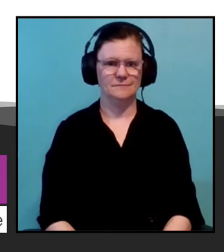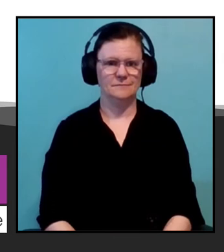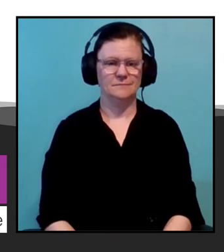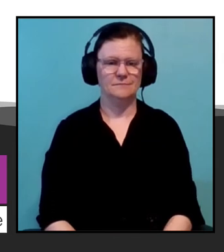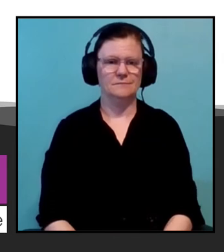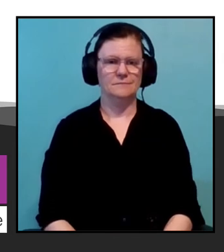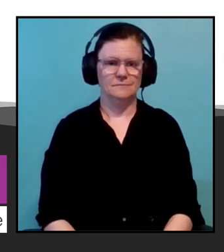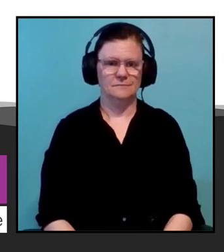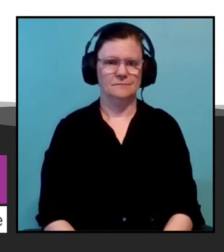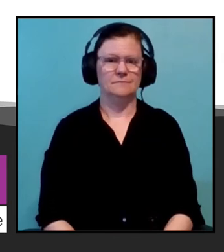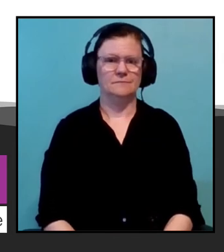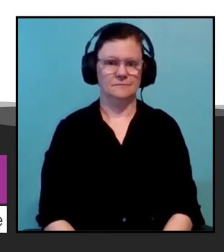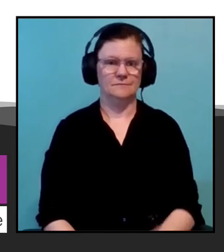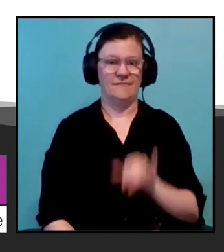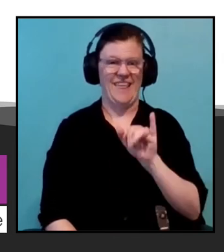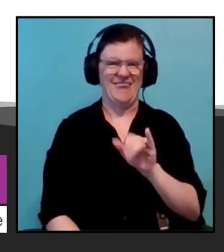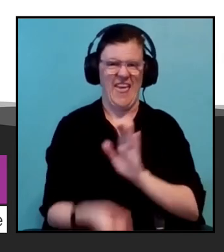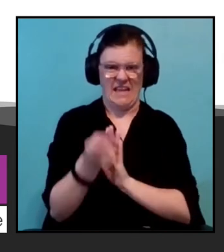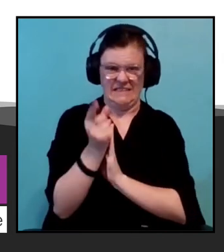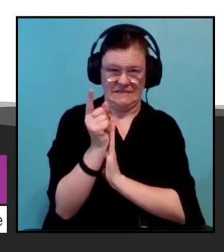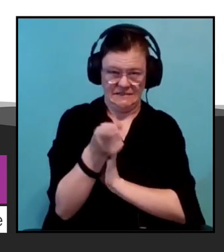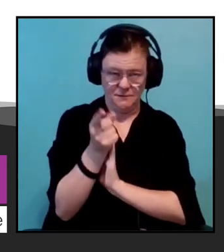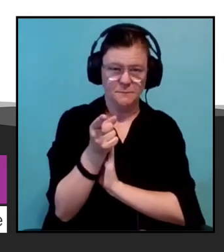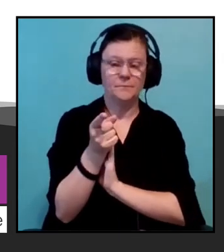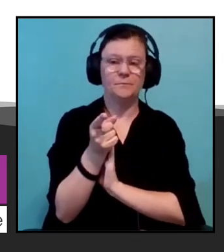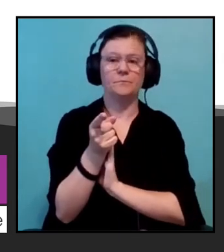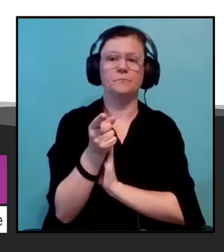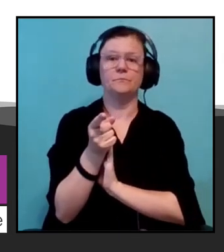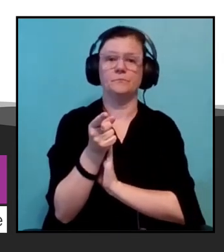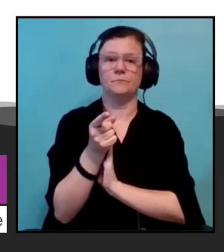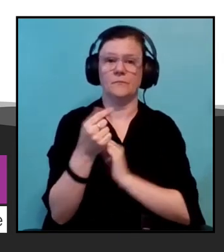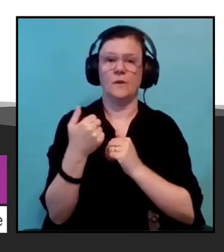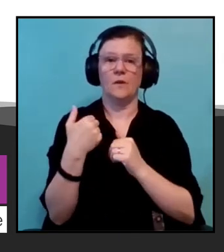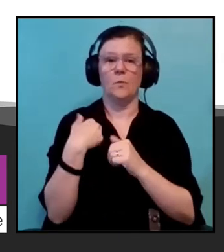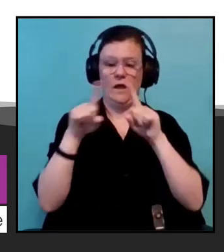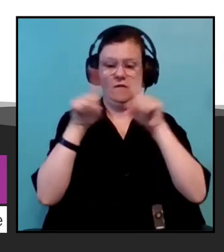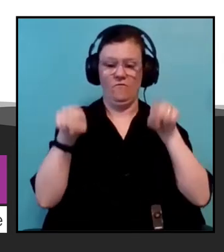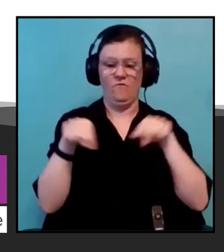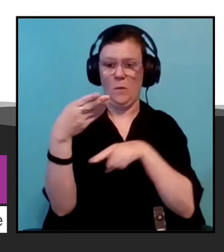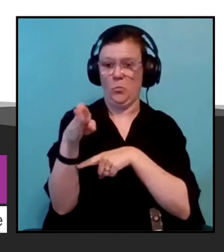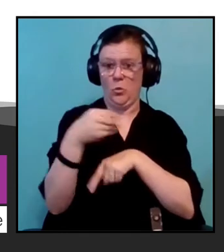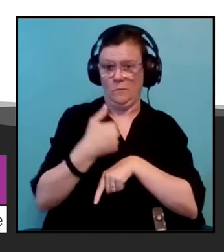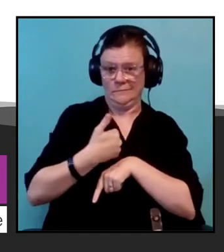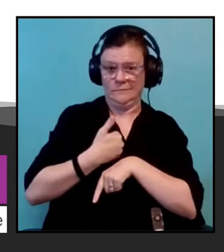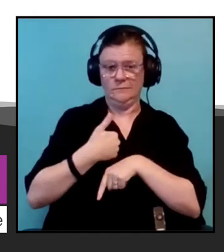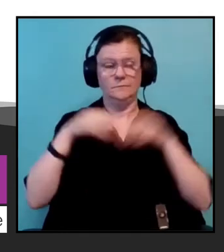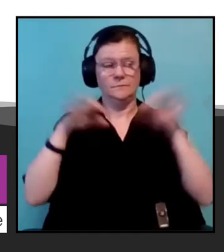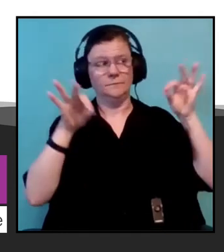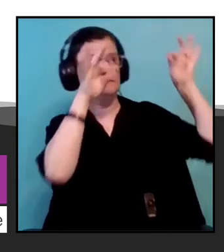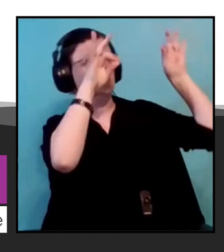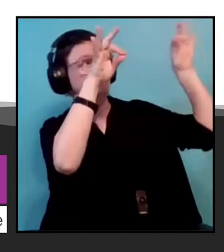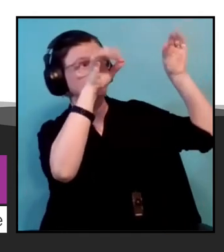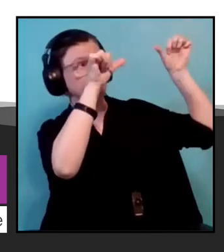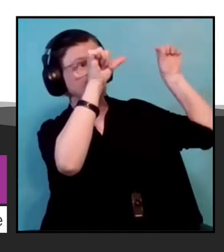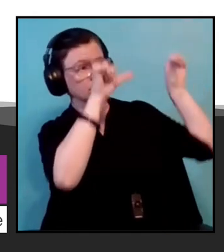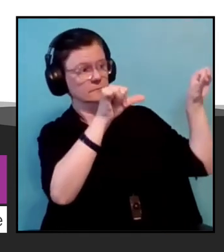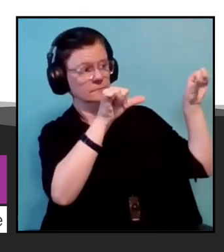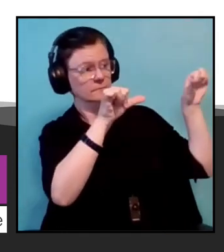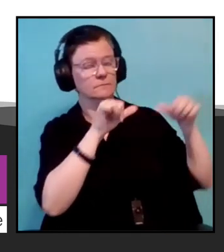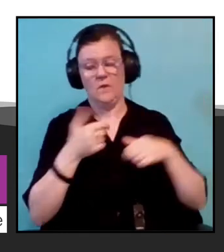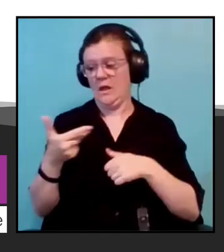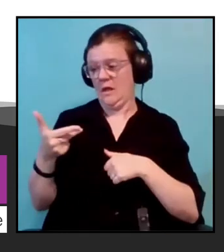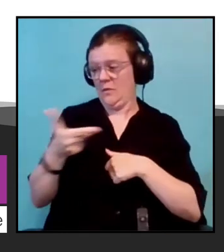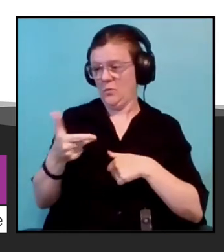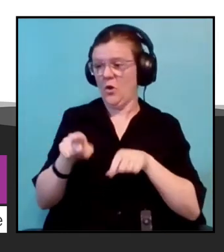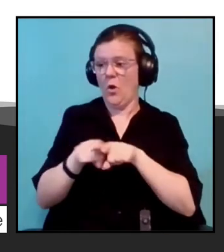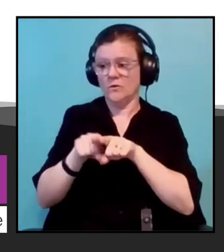We, on the day of, we actually designed a blue flag ourselves to hold in the background. And then Madjeen, Brianna, and I